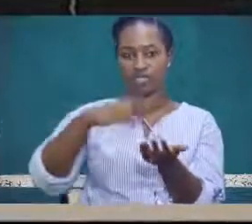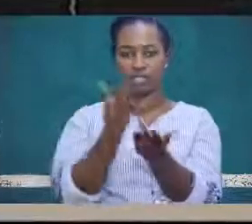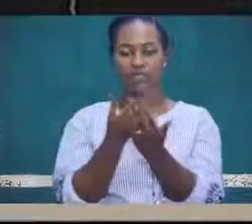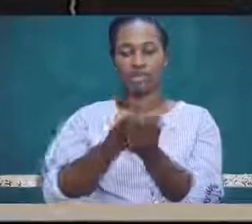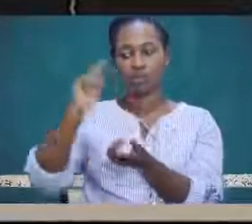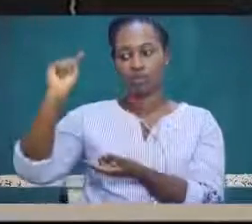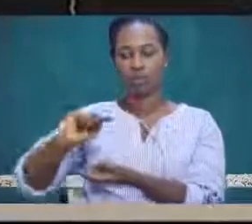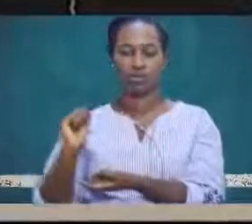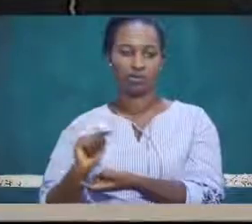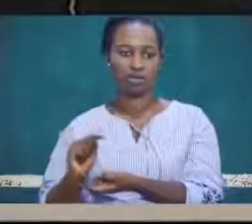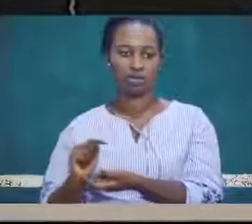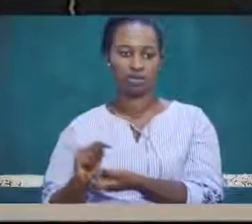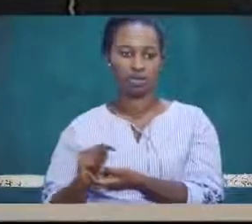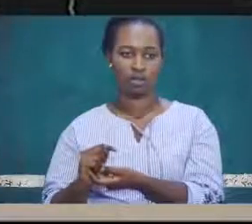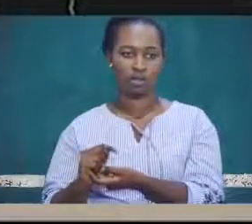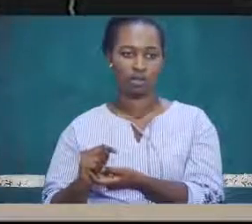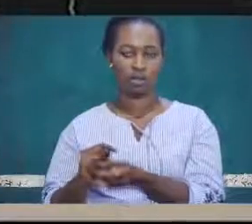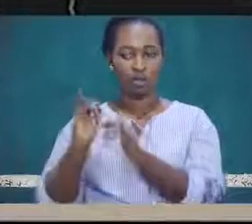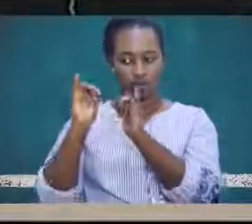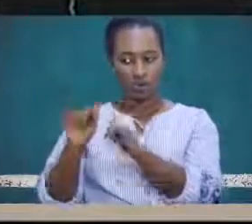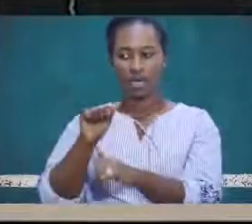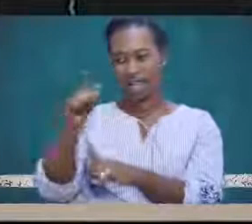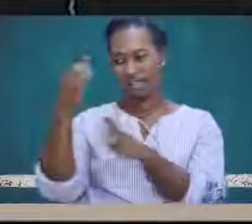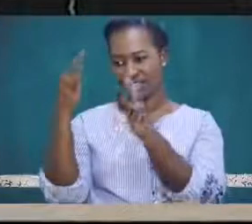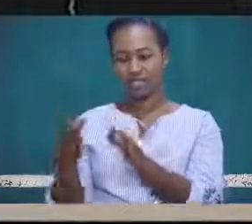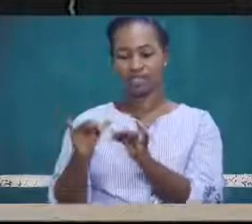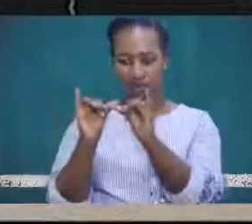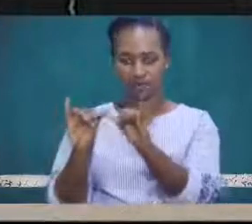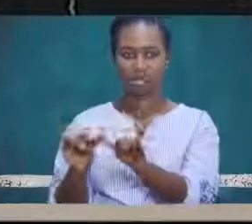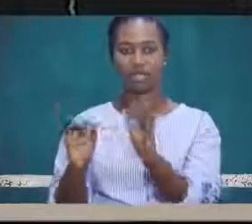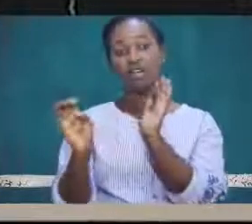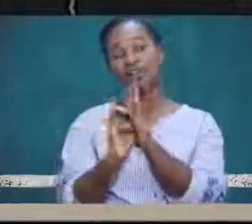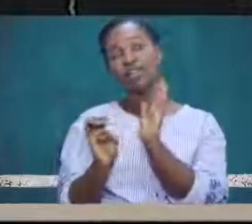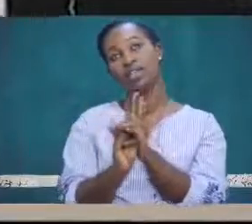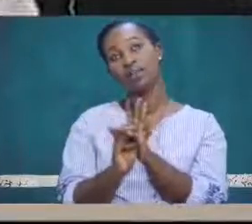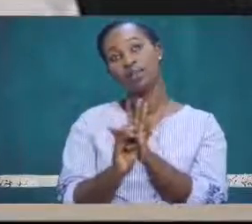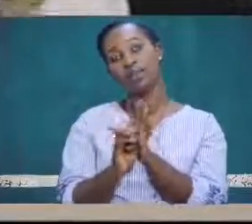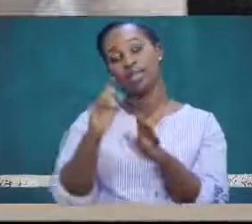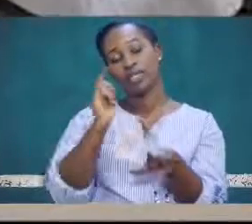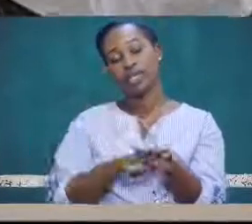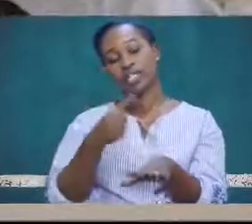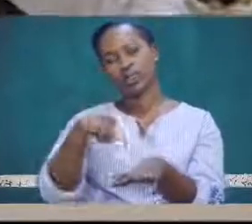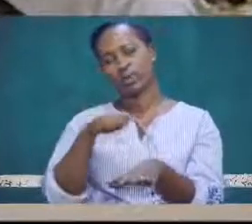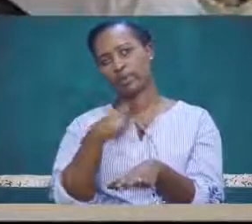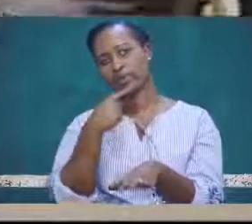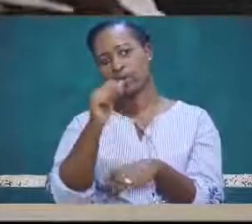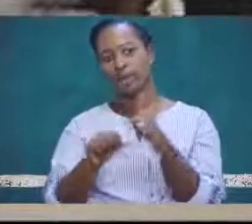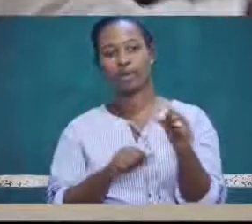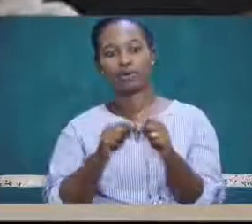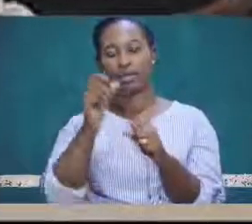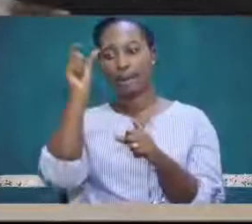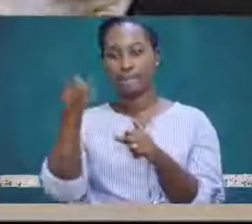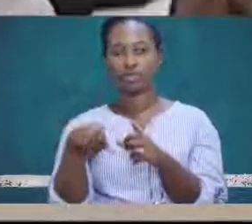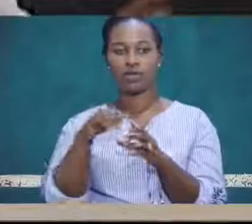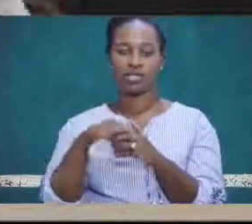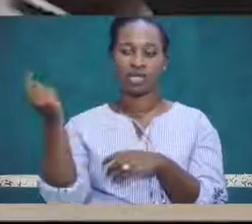vice versa, keeping other factors constant. And for example, like when we talk about personal